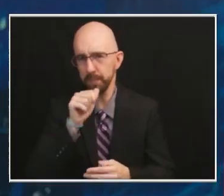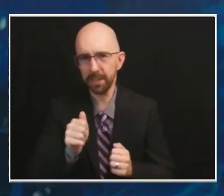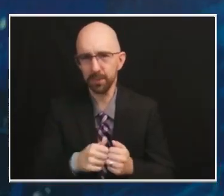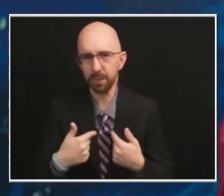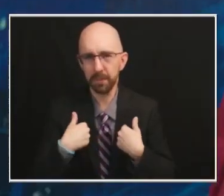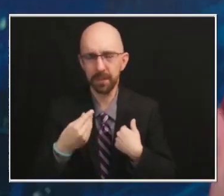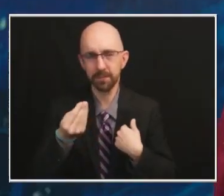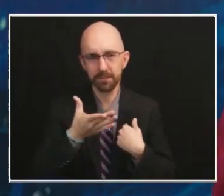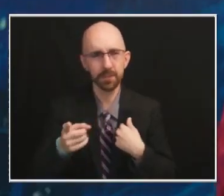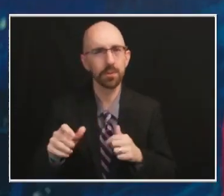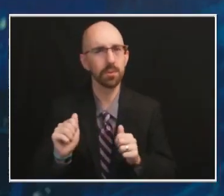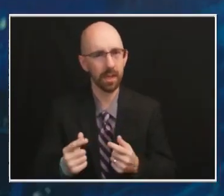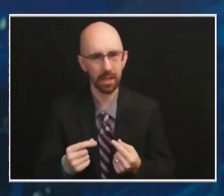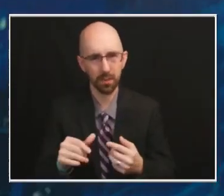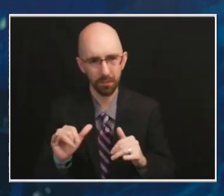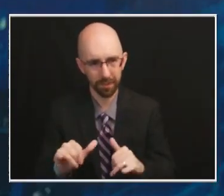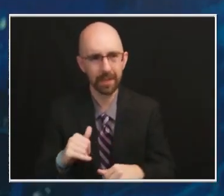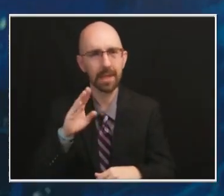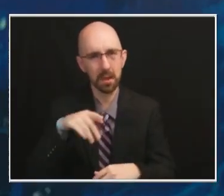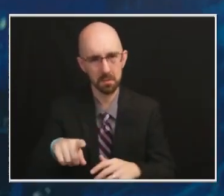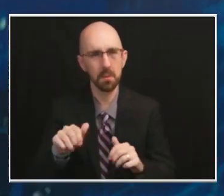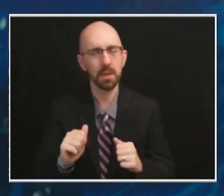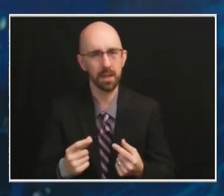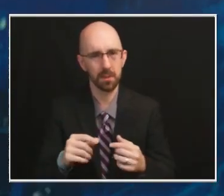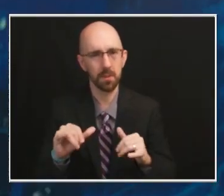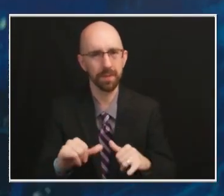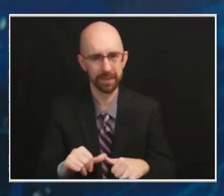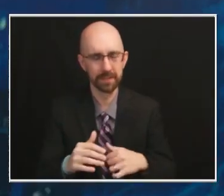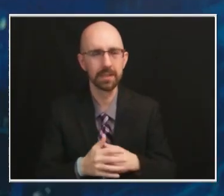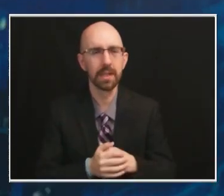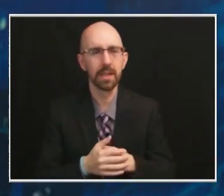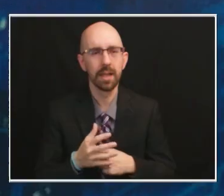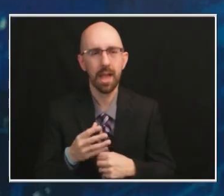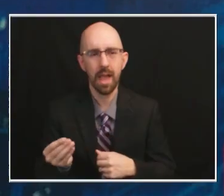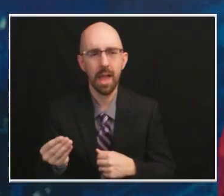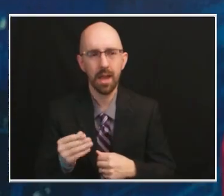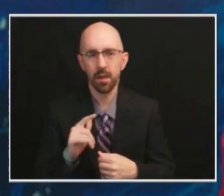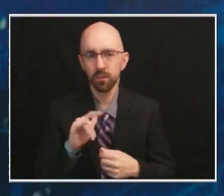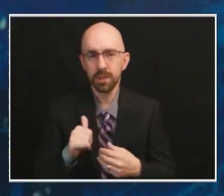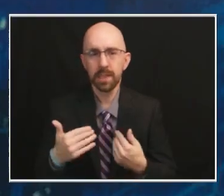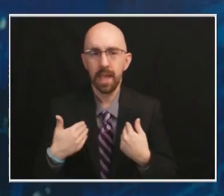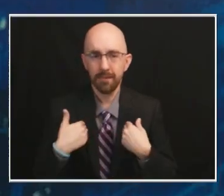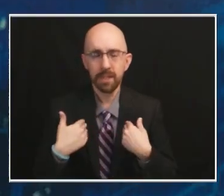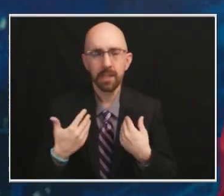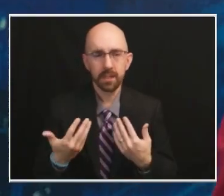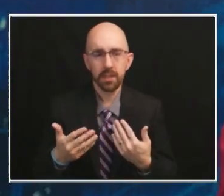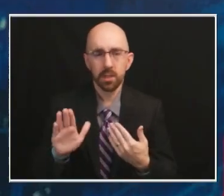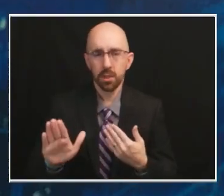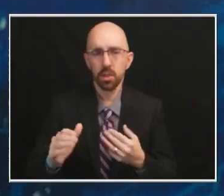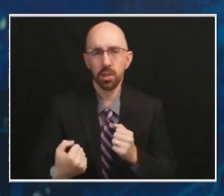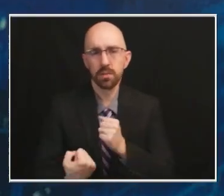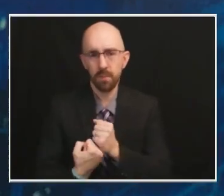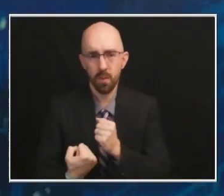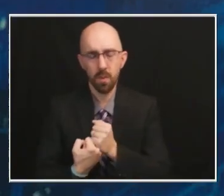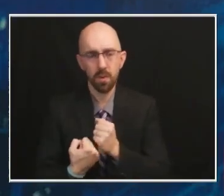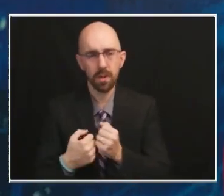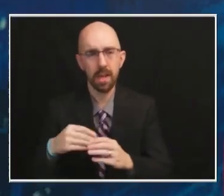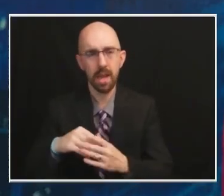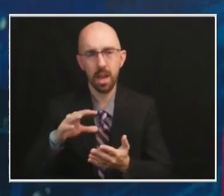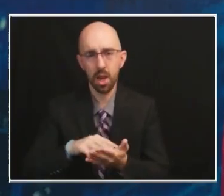do this. I know you can do this. And really having her support in learning some